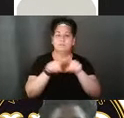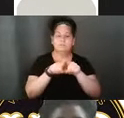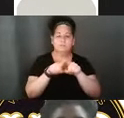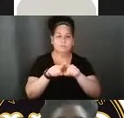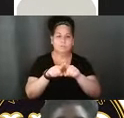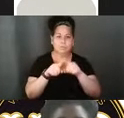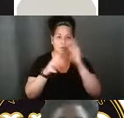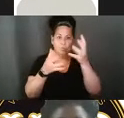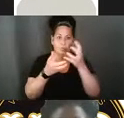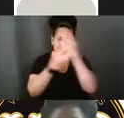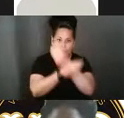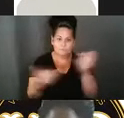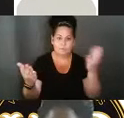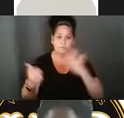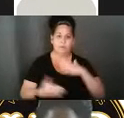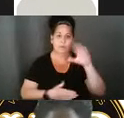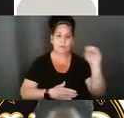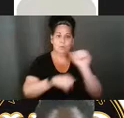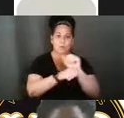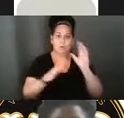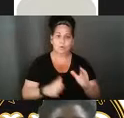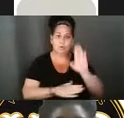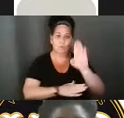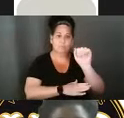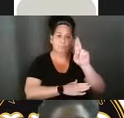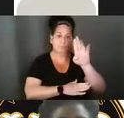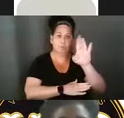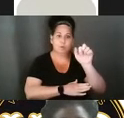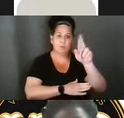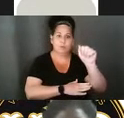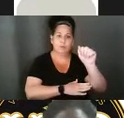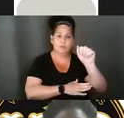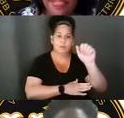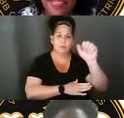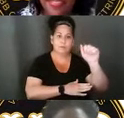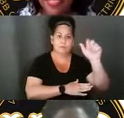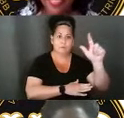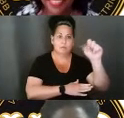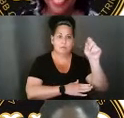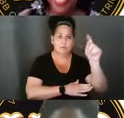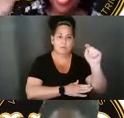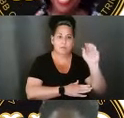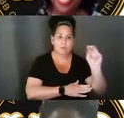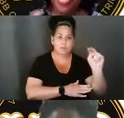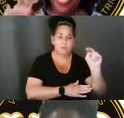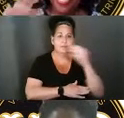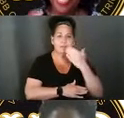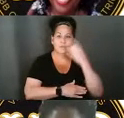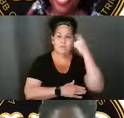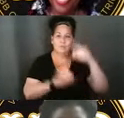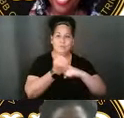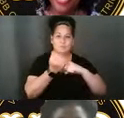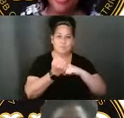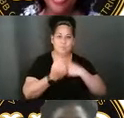acknowledge my coworker, Ms. Barbara Austin. Thank you so much for supporting me this evening.